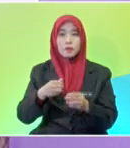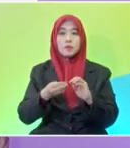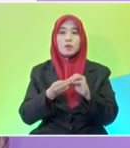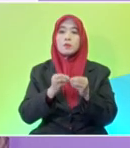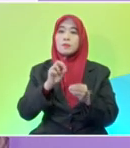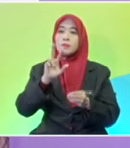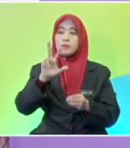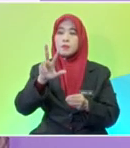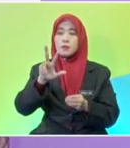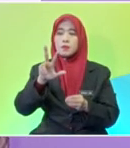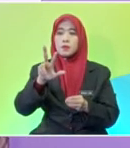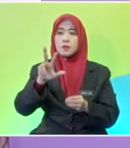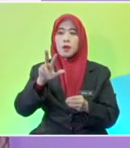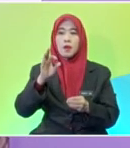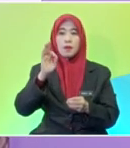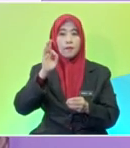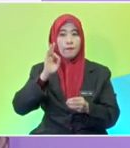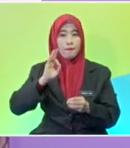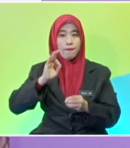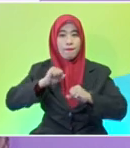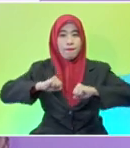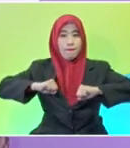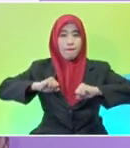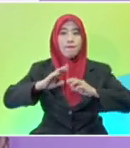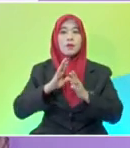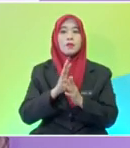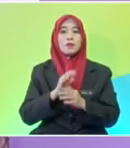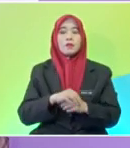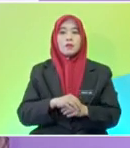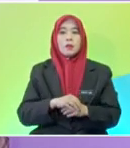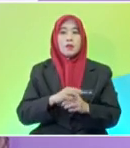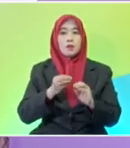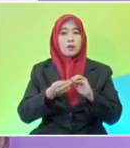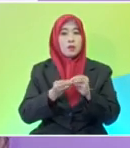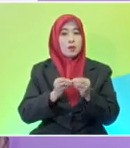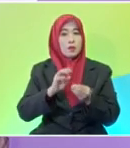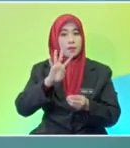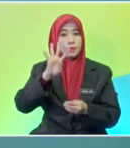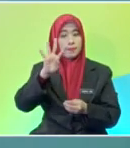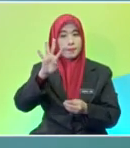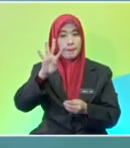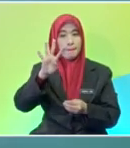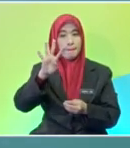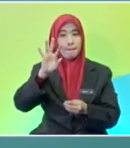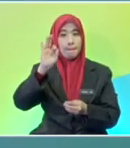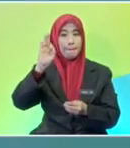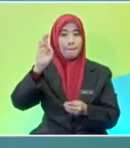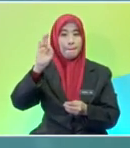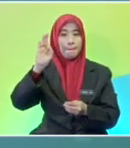one? Here. Fats. Yes, very good. Mm-hmm. And the fourth one is fiber,